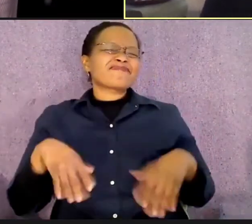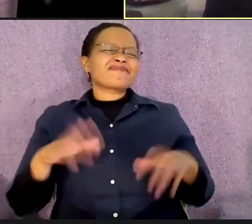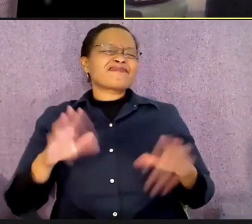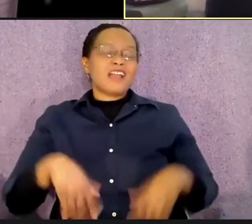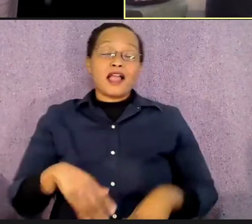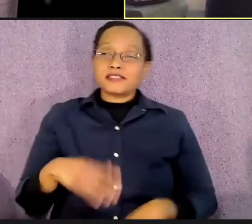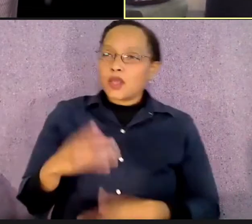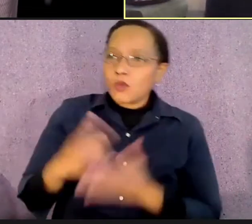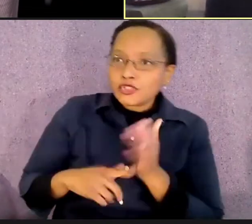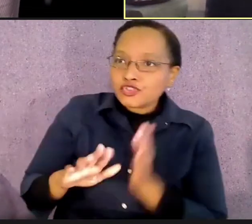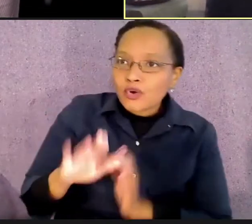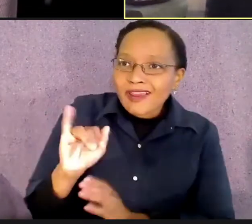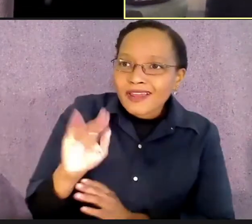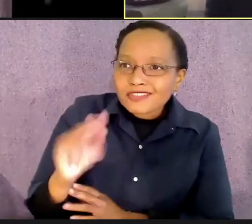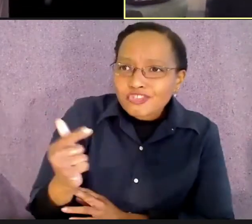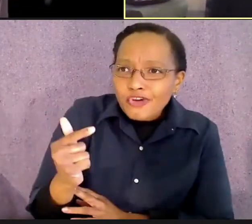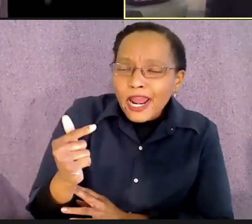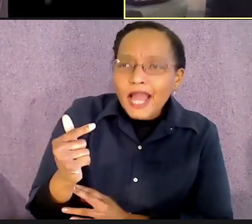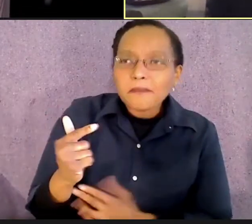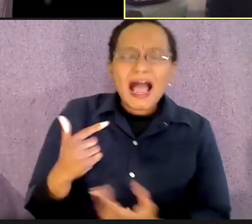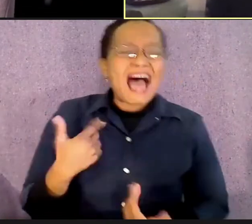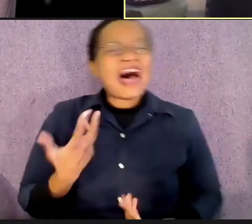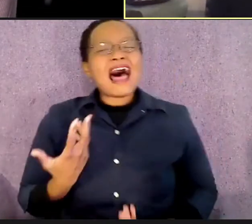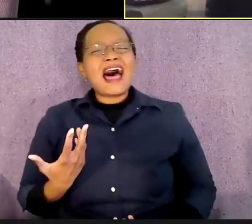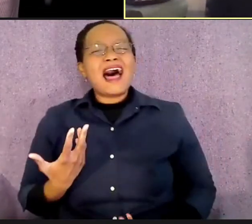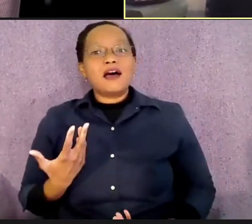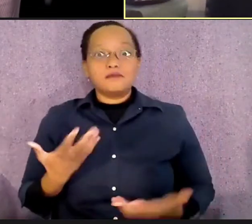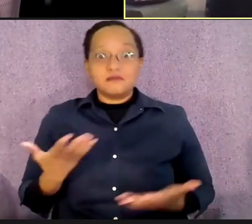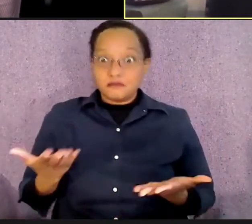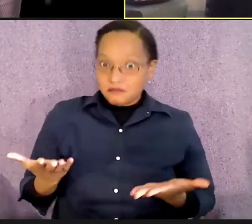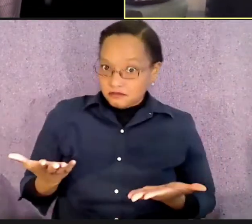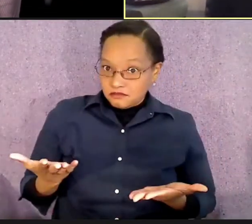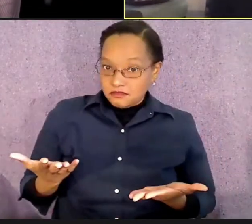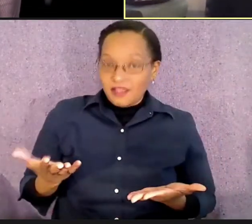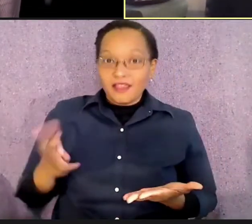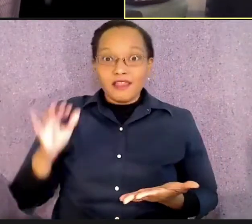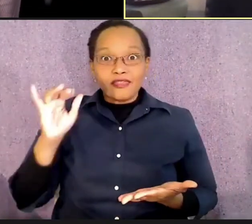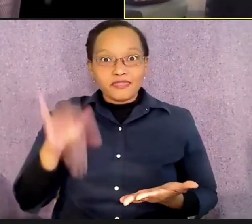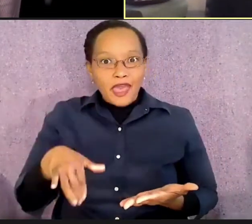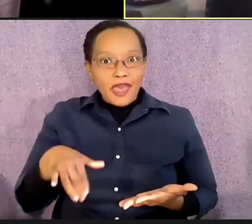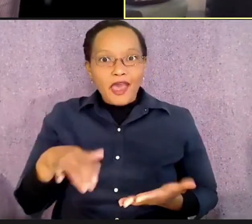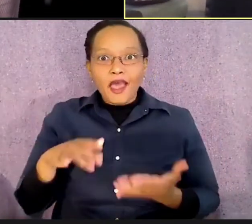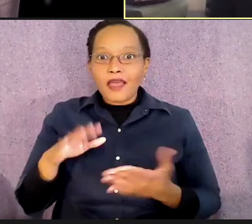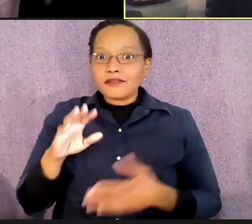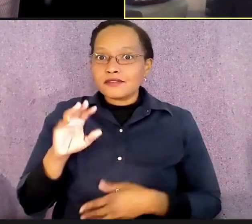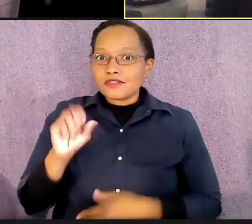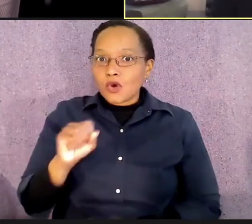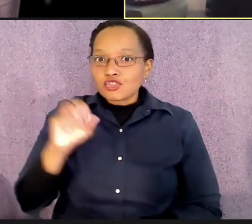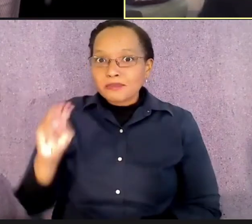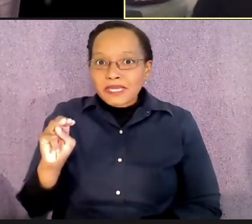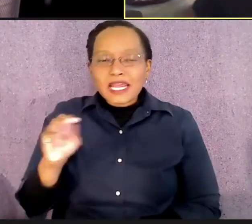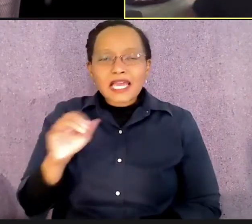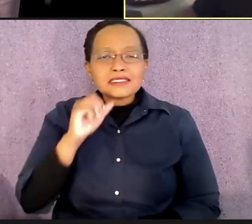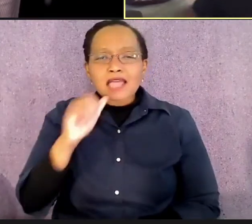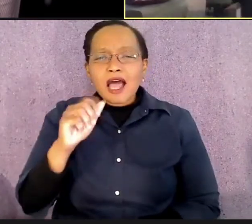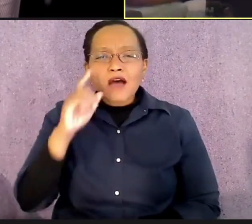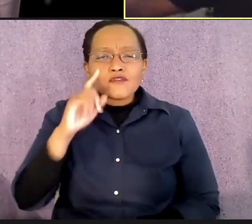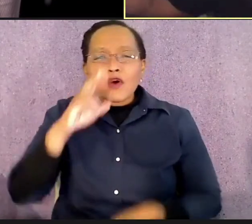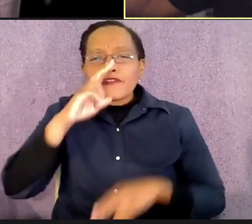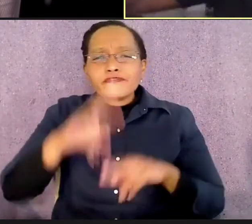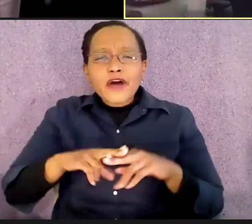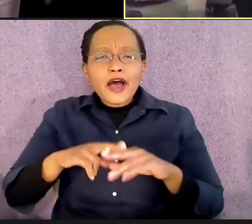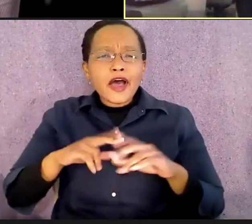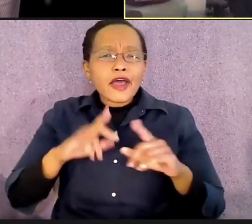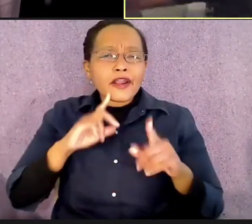I don't. That's what this stuff is for. It is definitely not for like just sort of having fun conversation with your friends, because there's too much hate